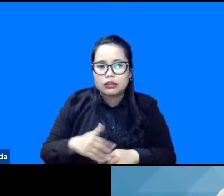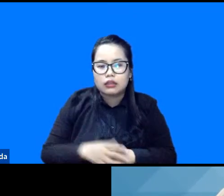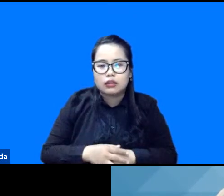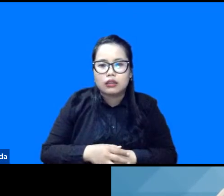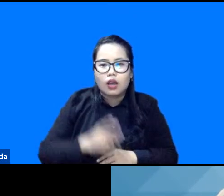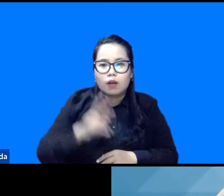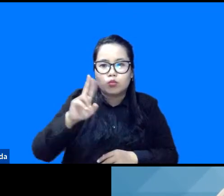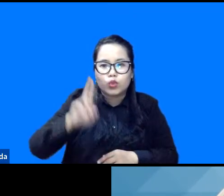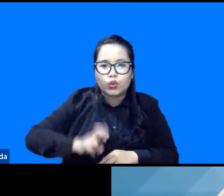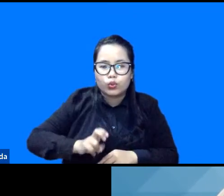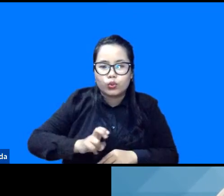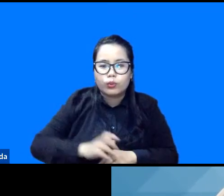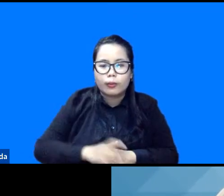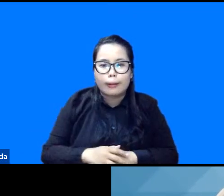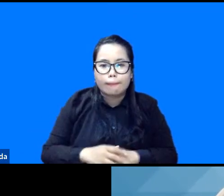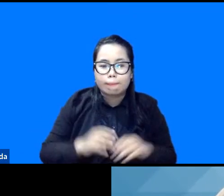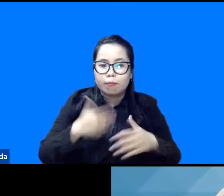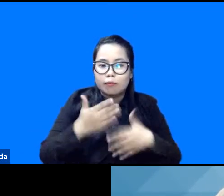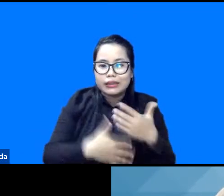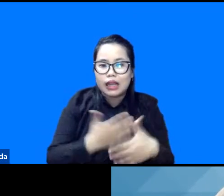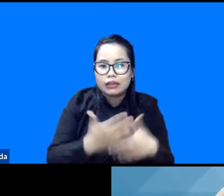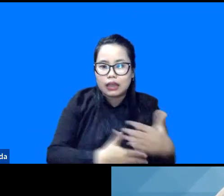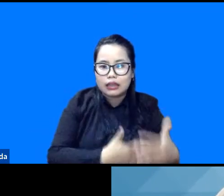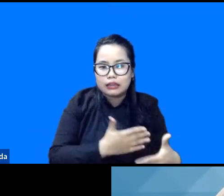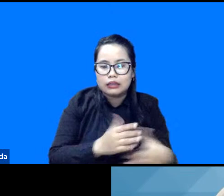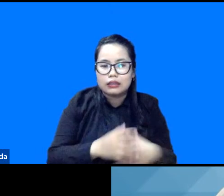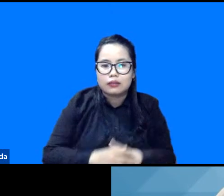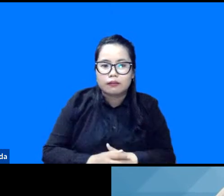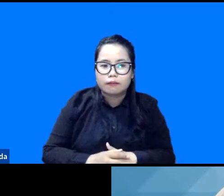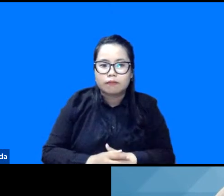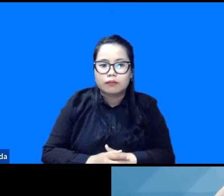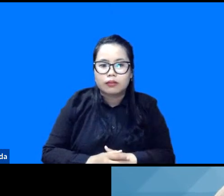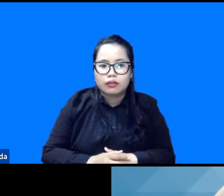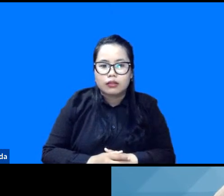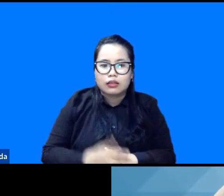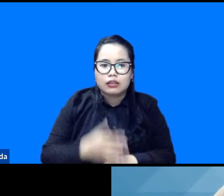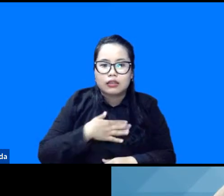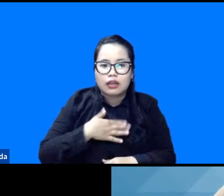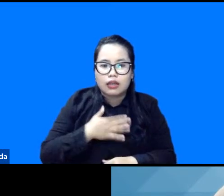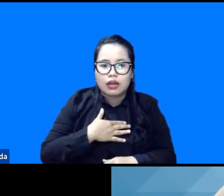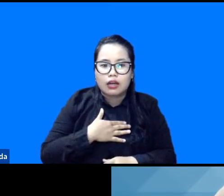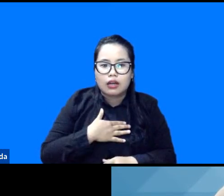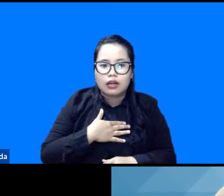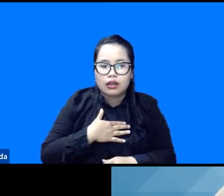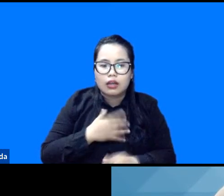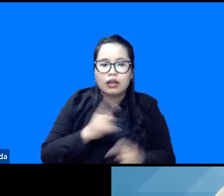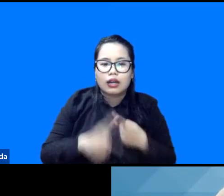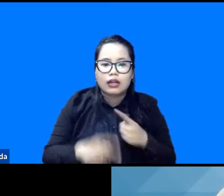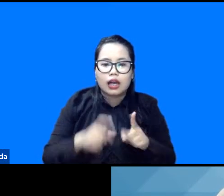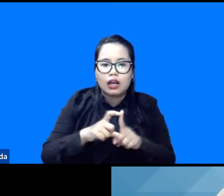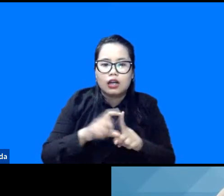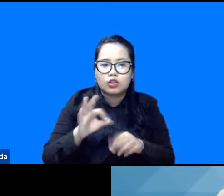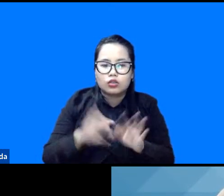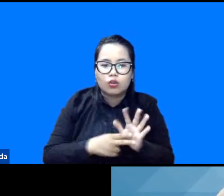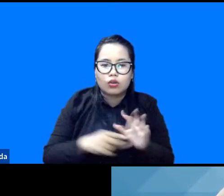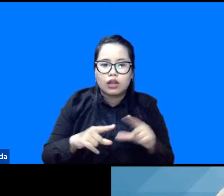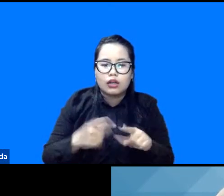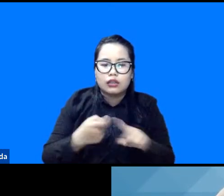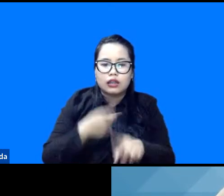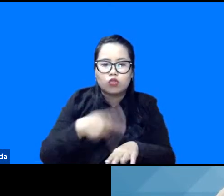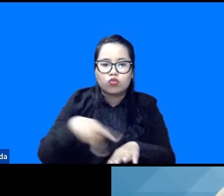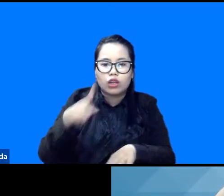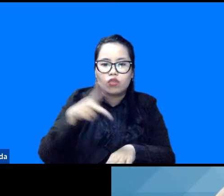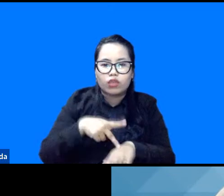explore that path. And maybe I know Donna, so I met Donna already in the Philippines. So maybe we could explore